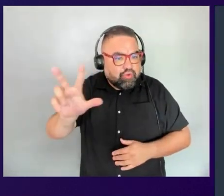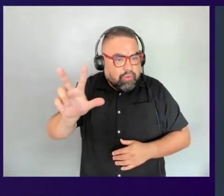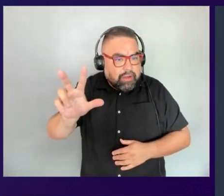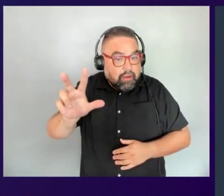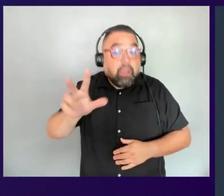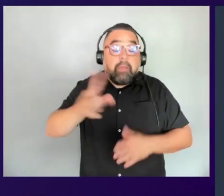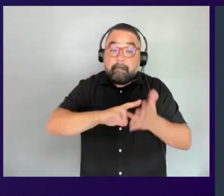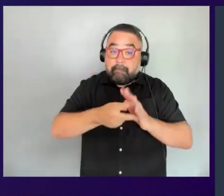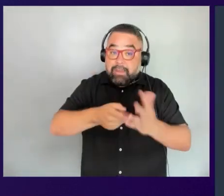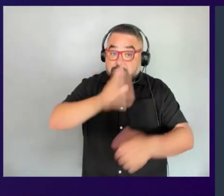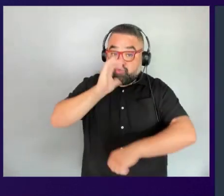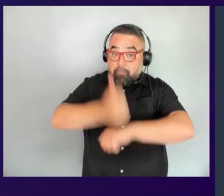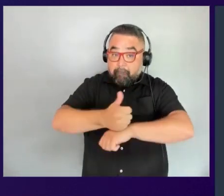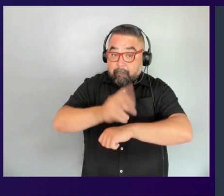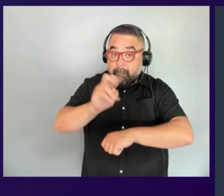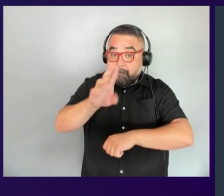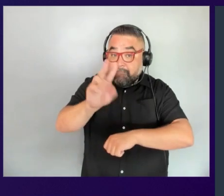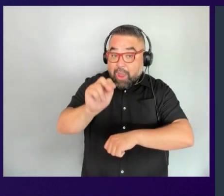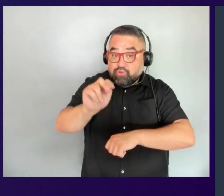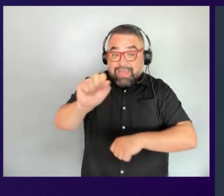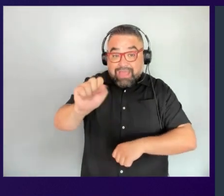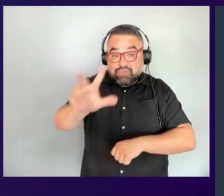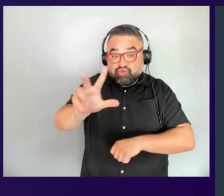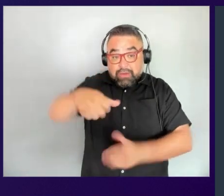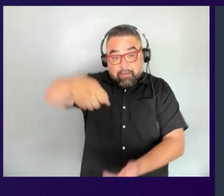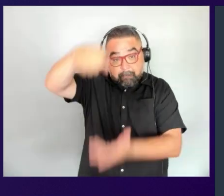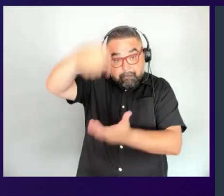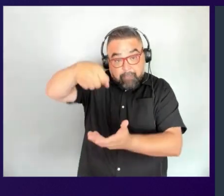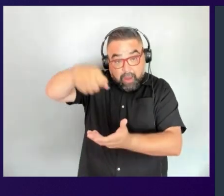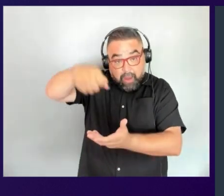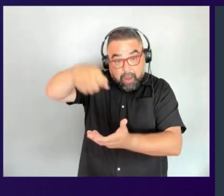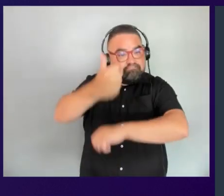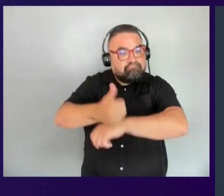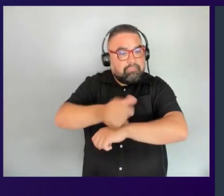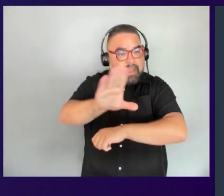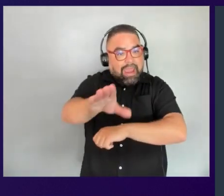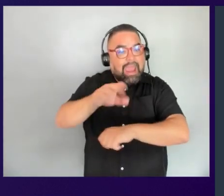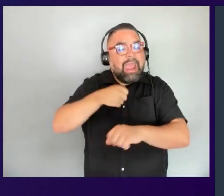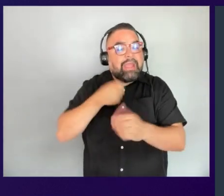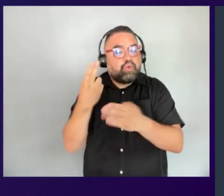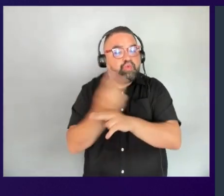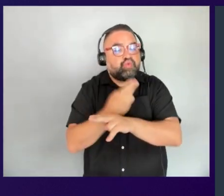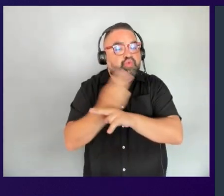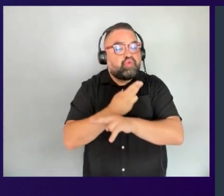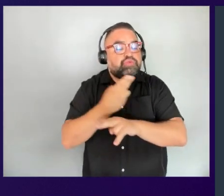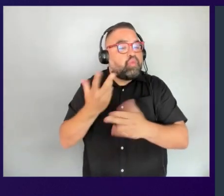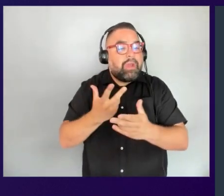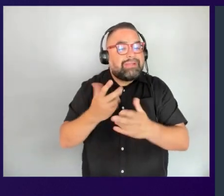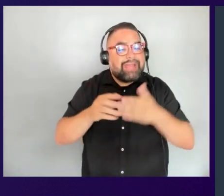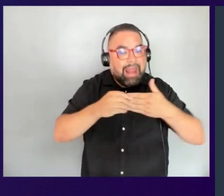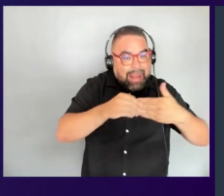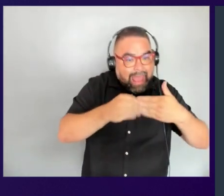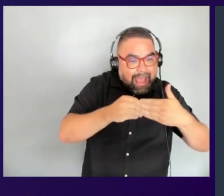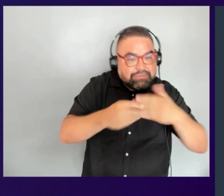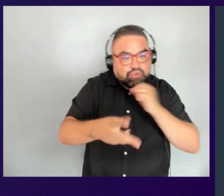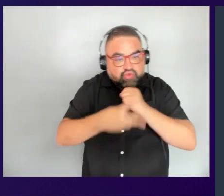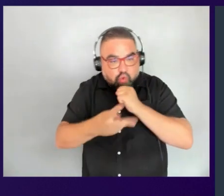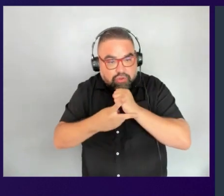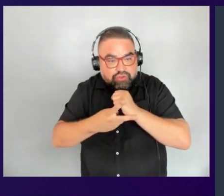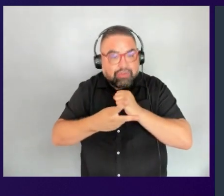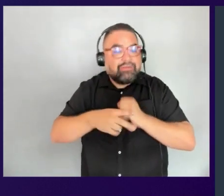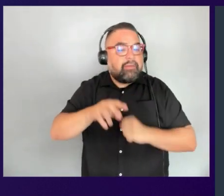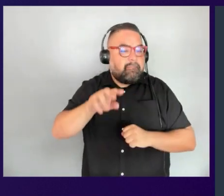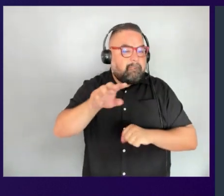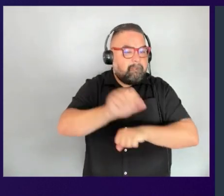mount an S3 bucket on your compute instance and access the elastic storage and throughput of Amazon S3 using a